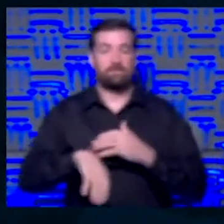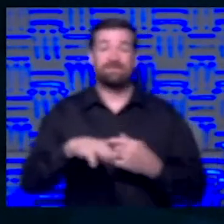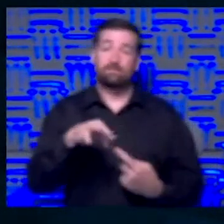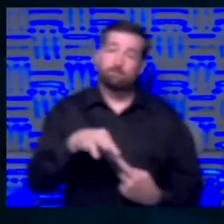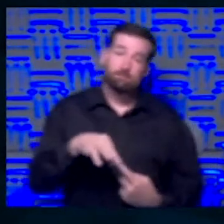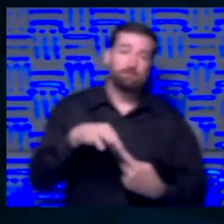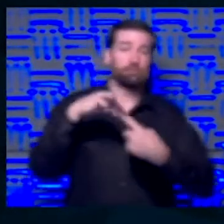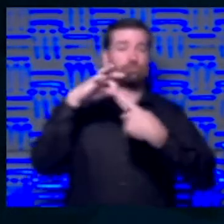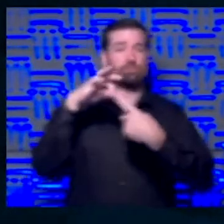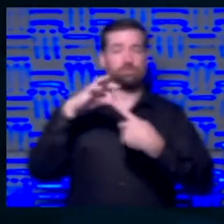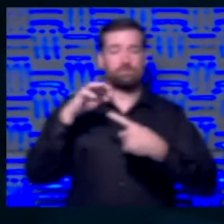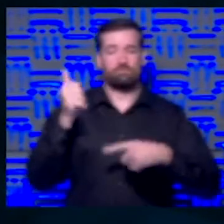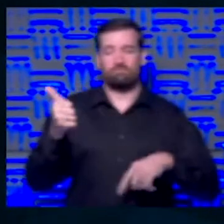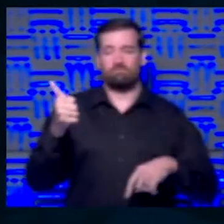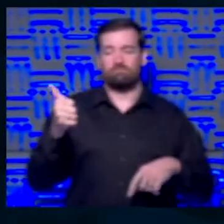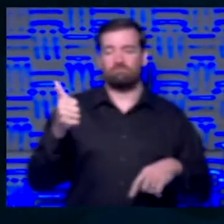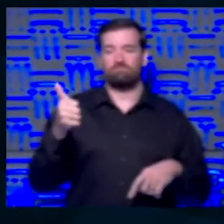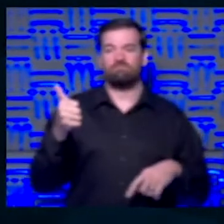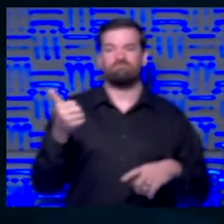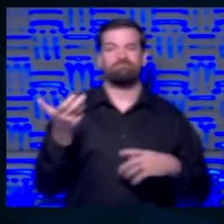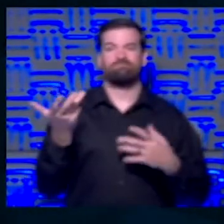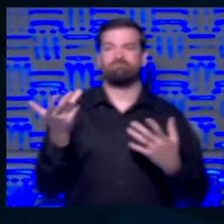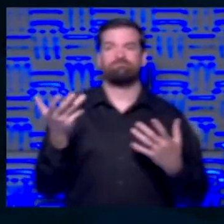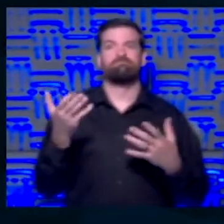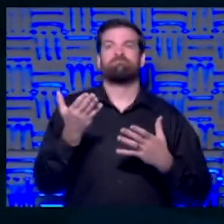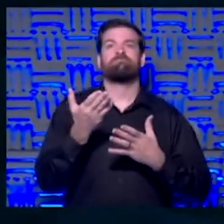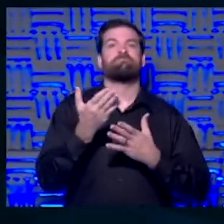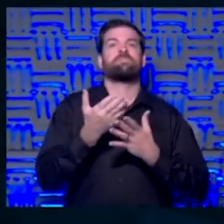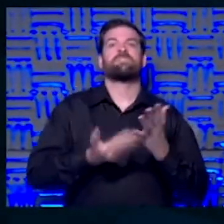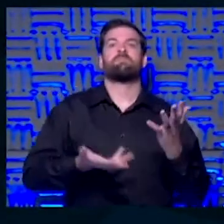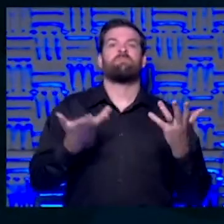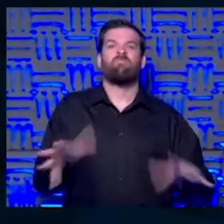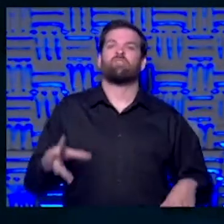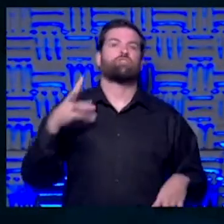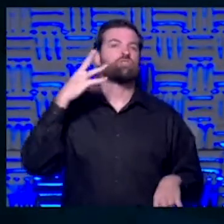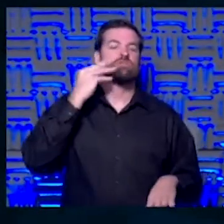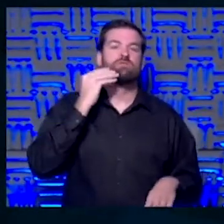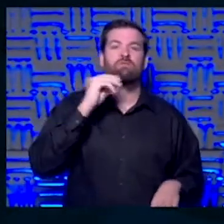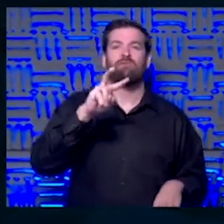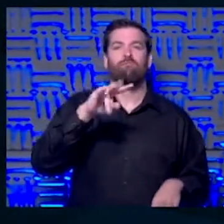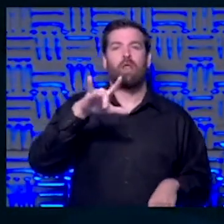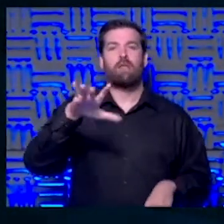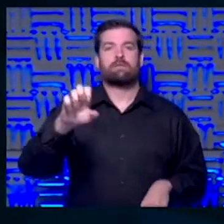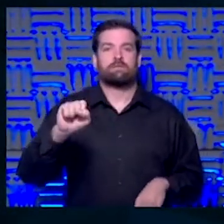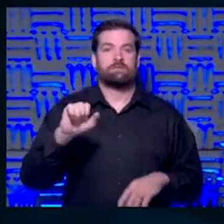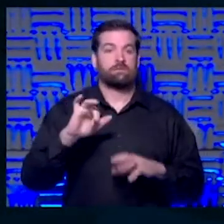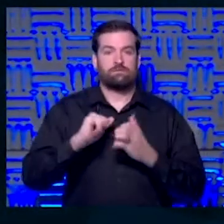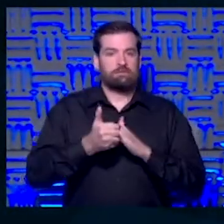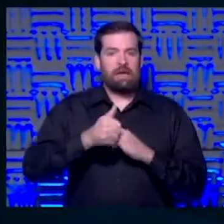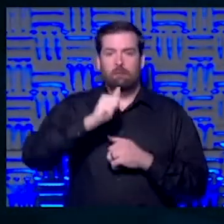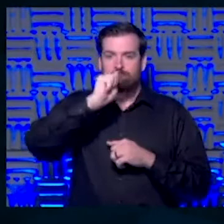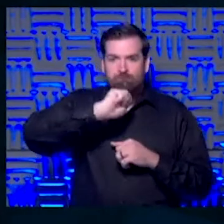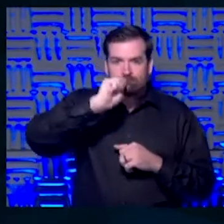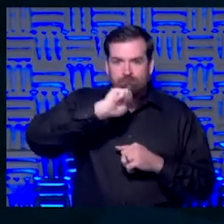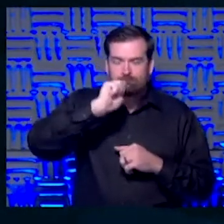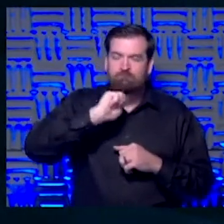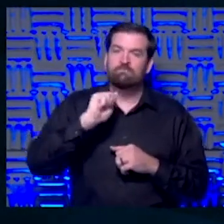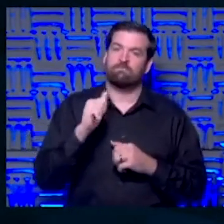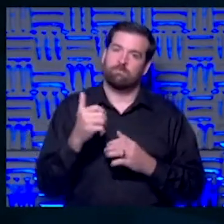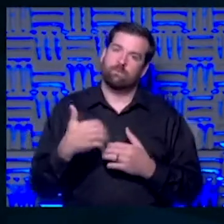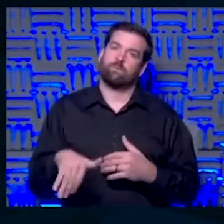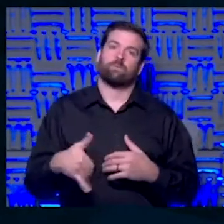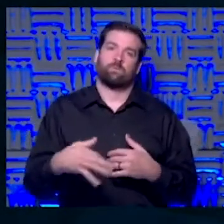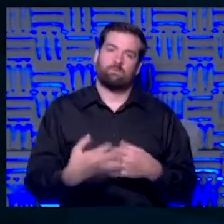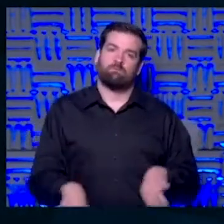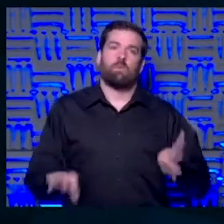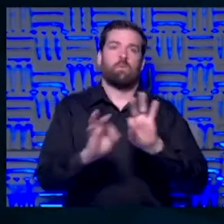they've been exposed to some sort of violent act. How they are coping with that is extremely important